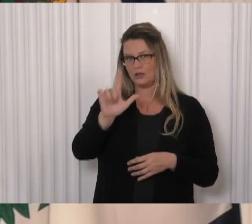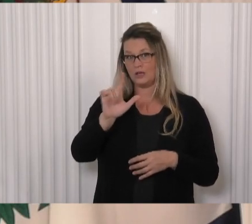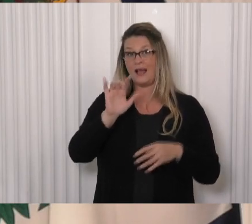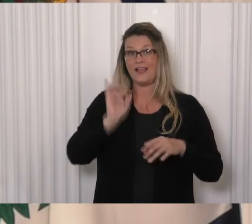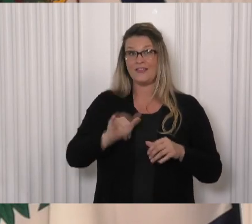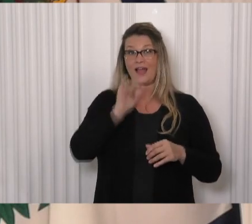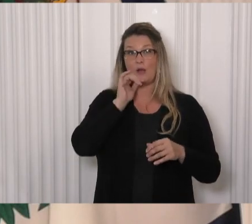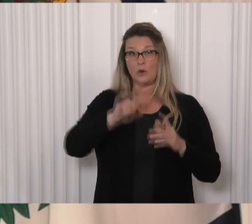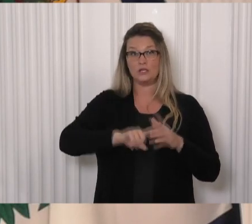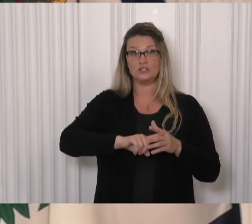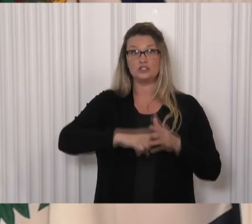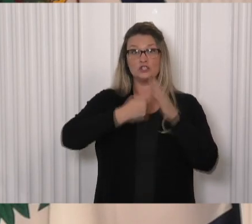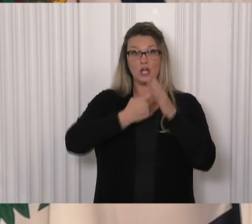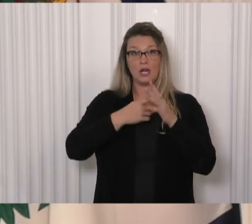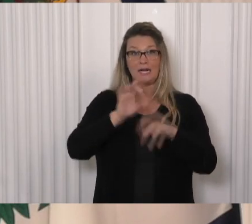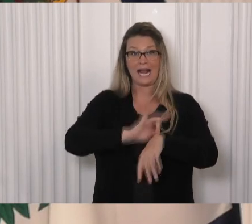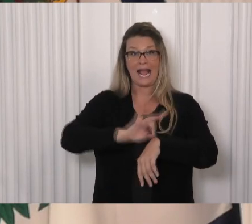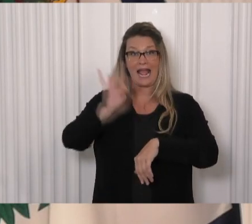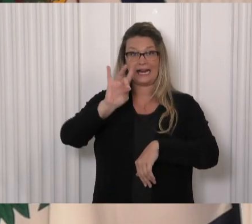p.m. tomorrow.